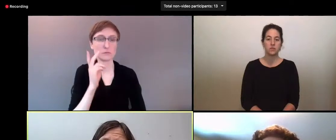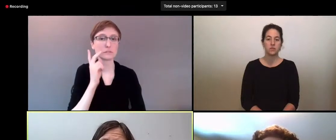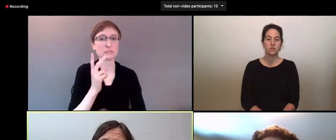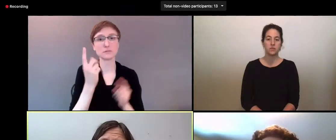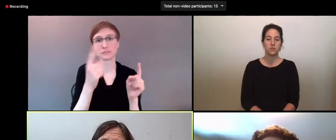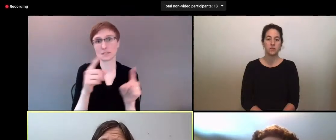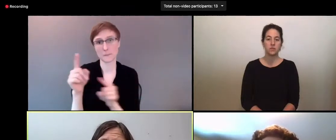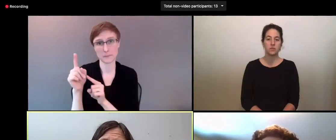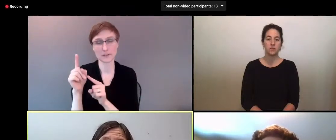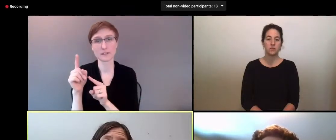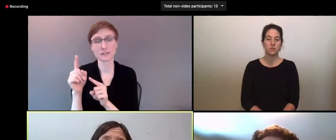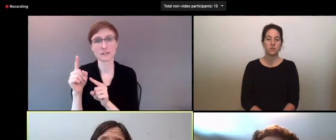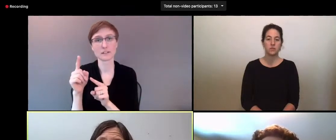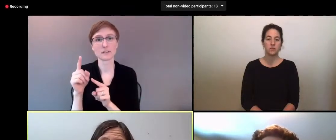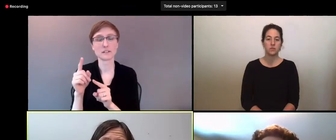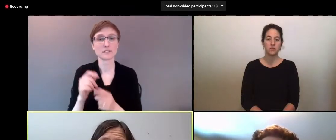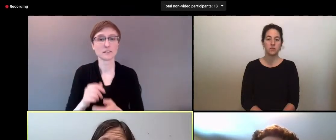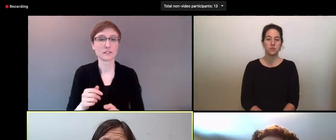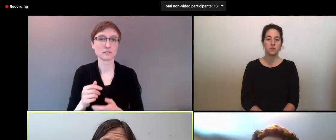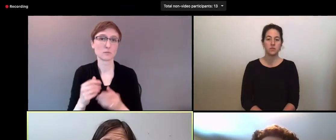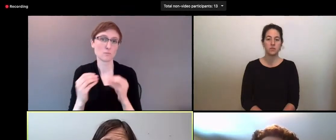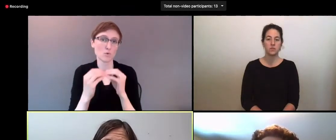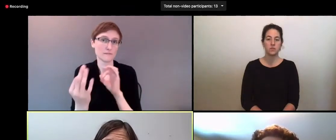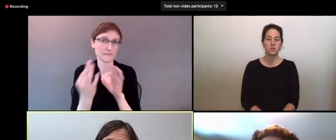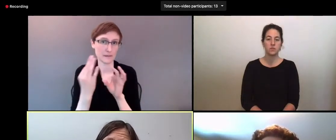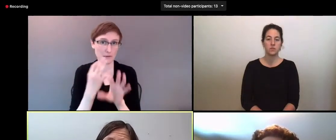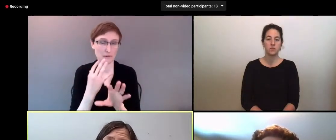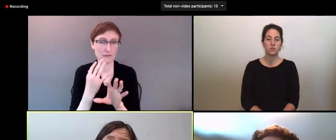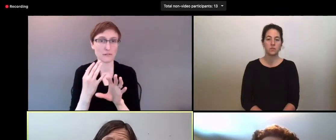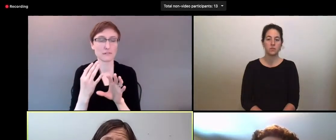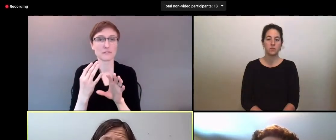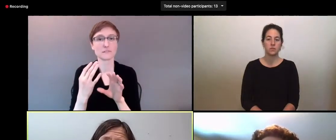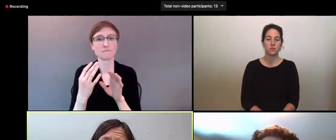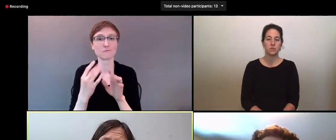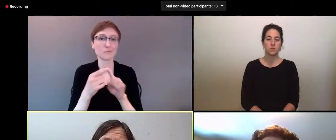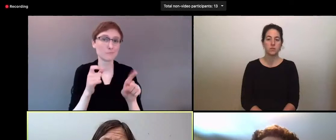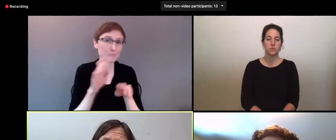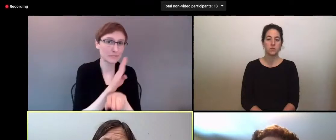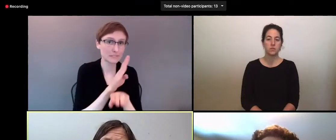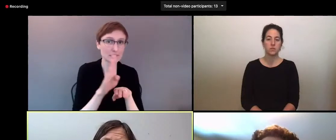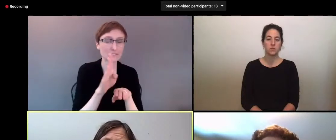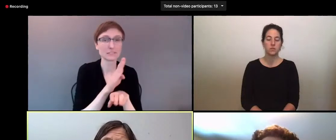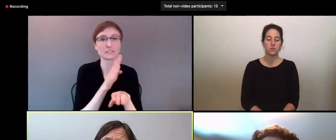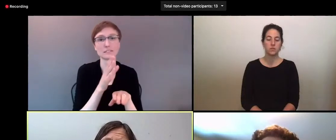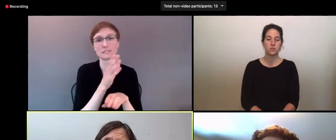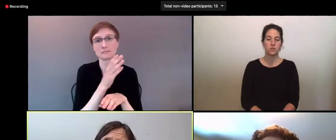sample across and getting feedback. We'll be getting feedback from others, from businesses.